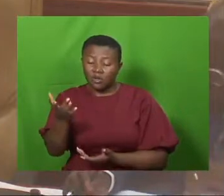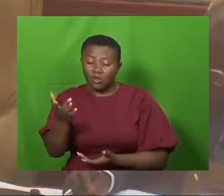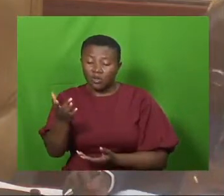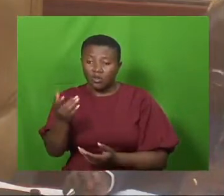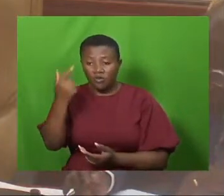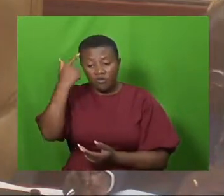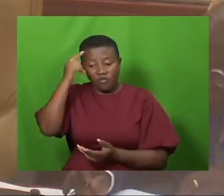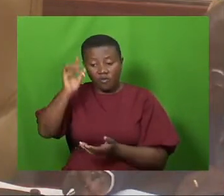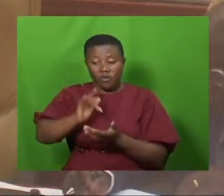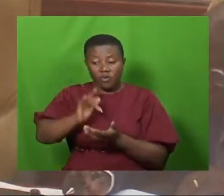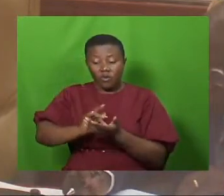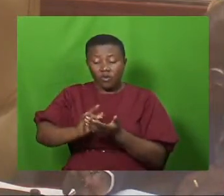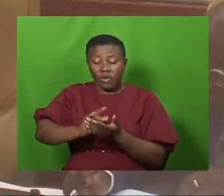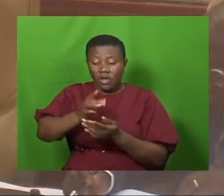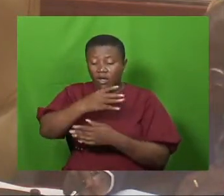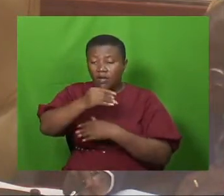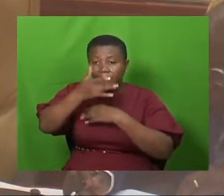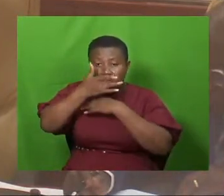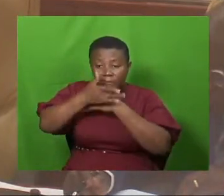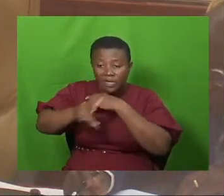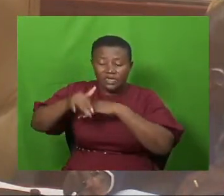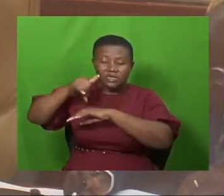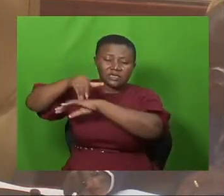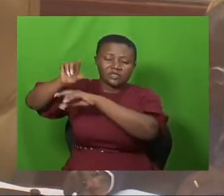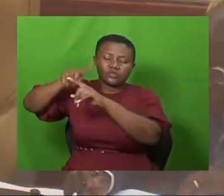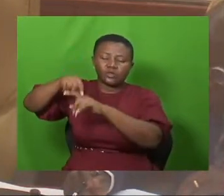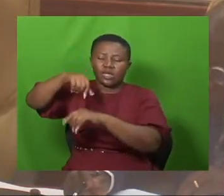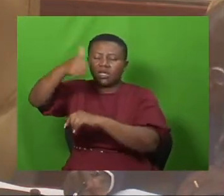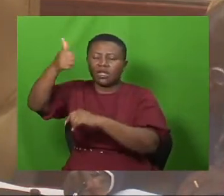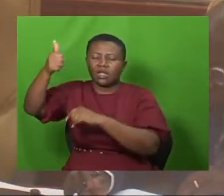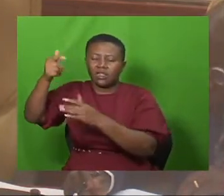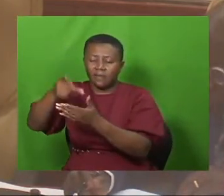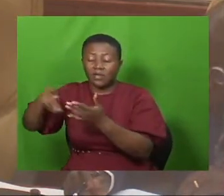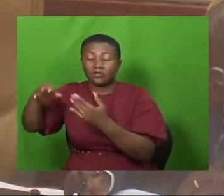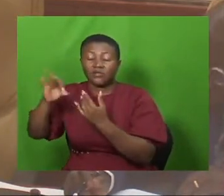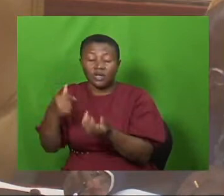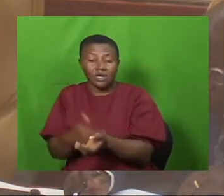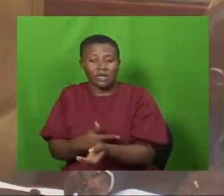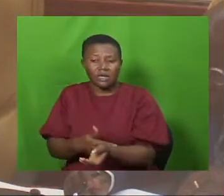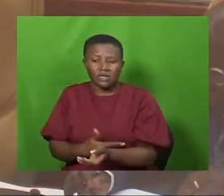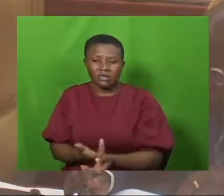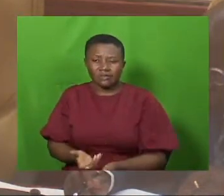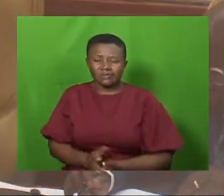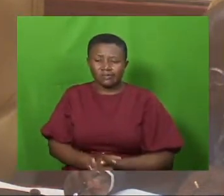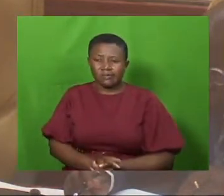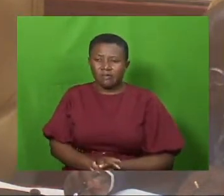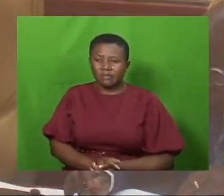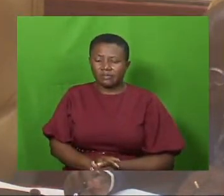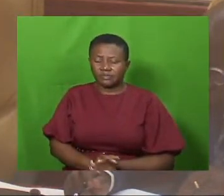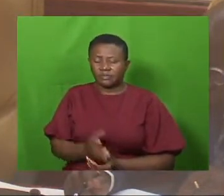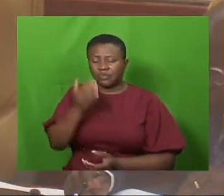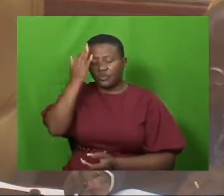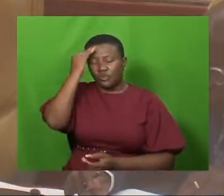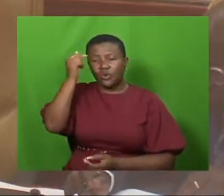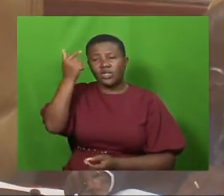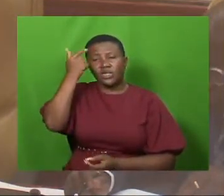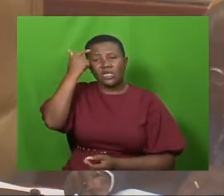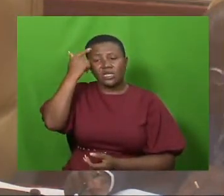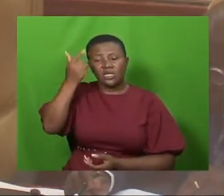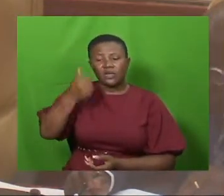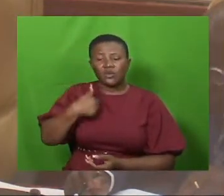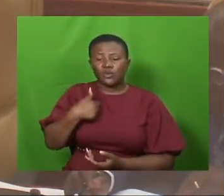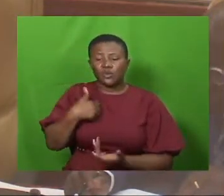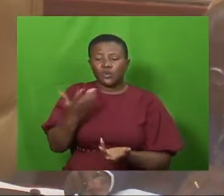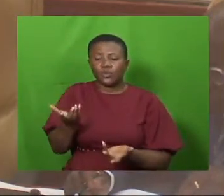and blood products to health facilities in Ghana? How would you think that we're introducing it to spy on women's